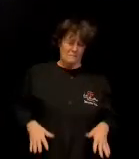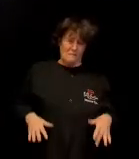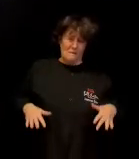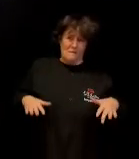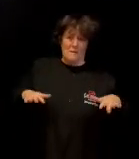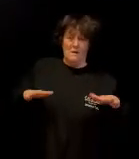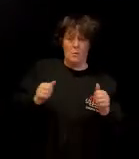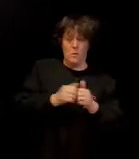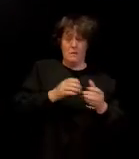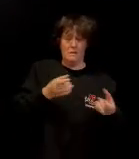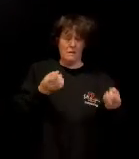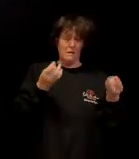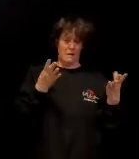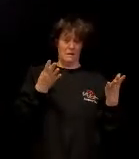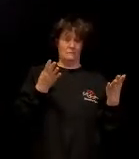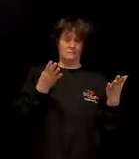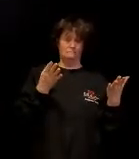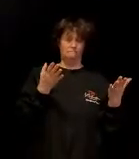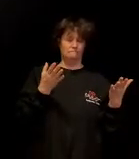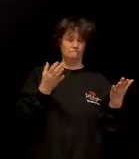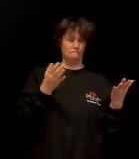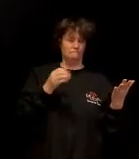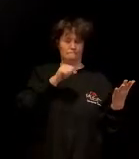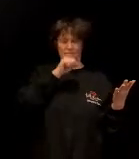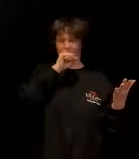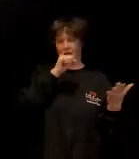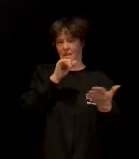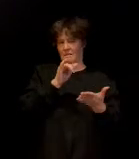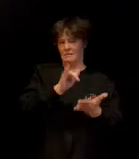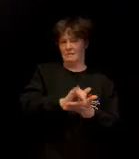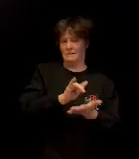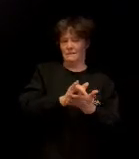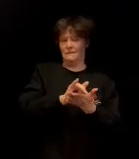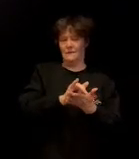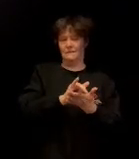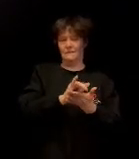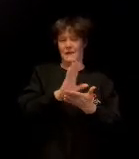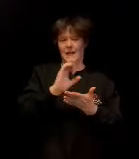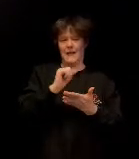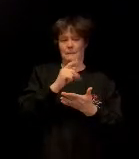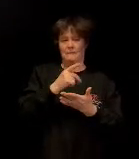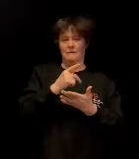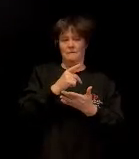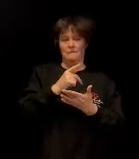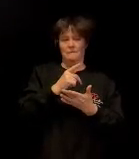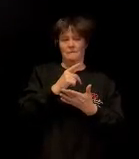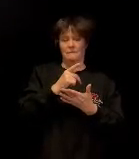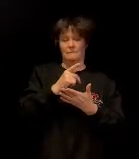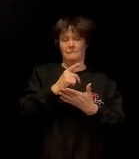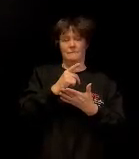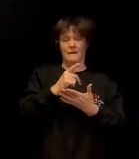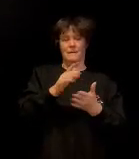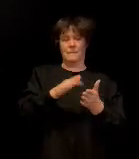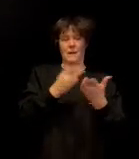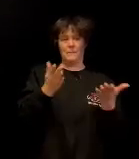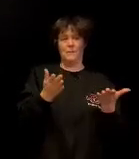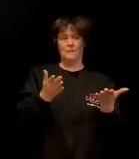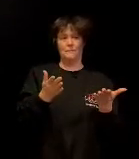that. I really like the Amplified Bible. It's just brings other words.